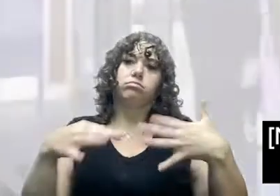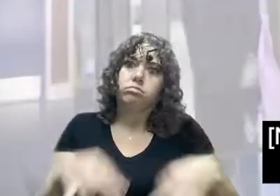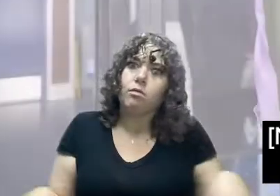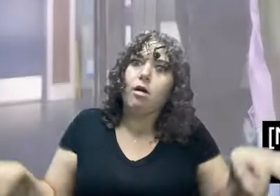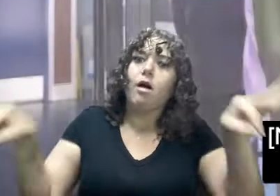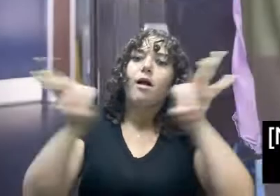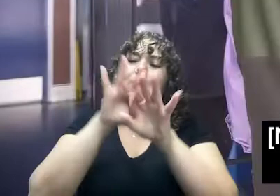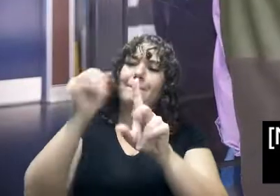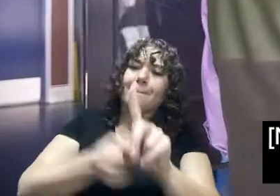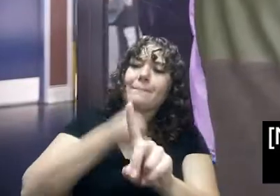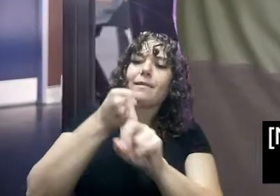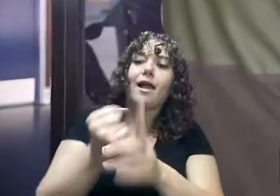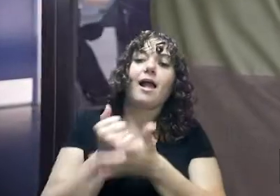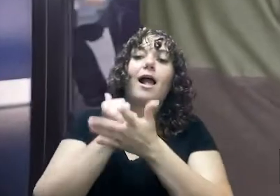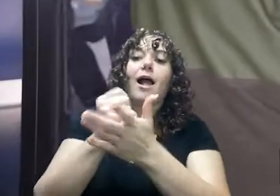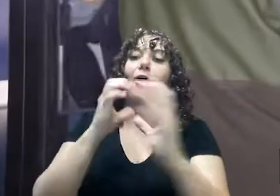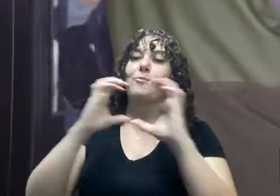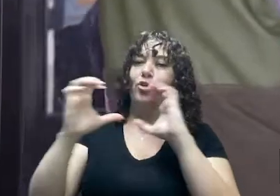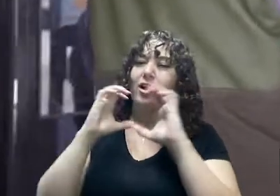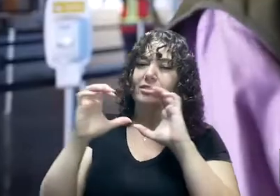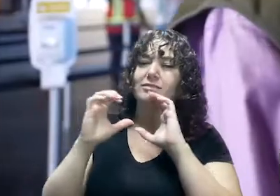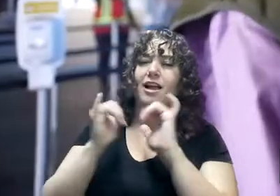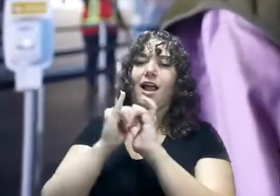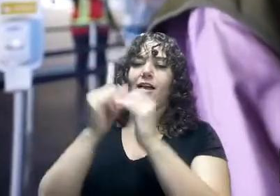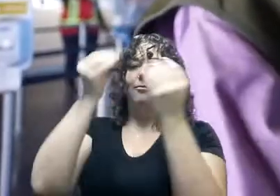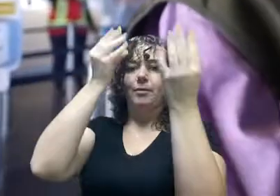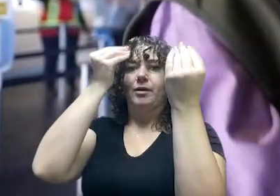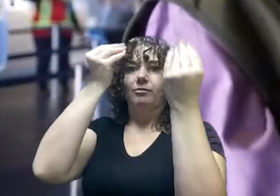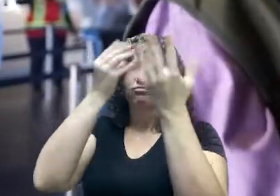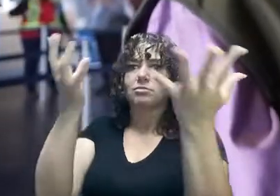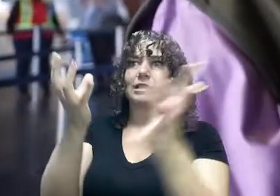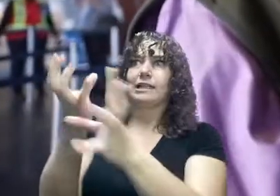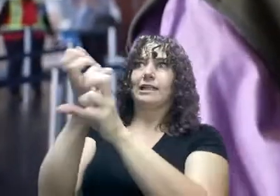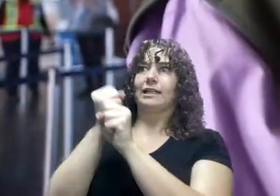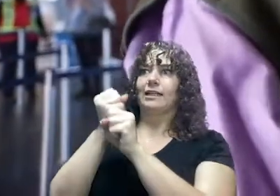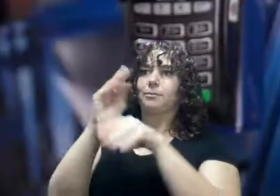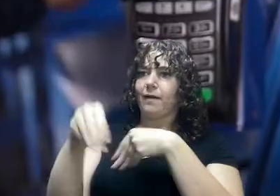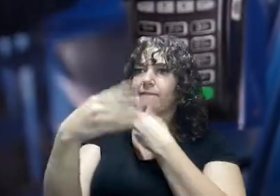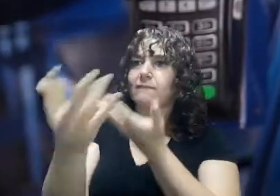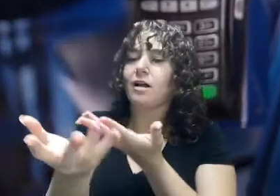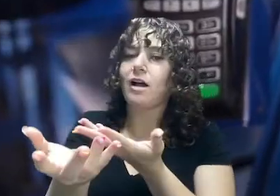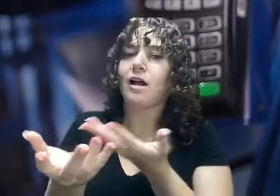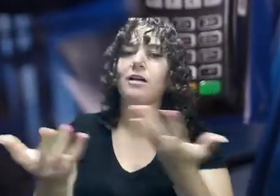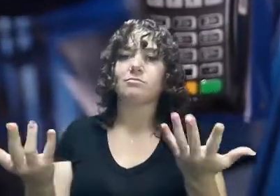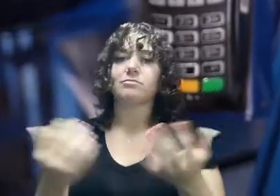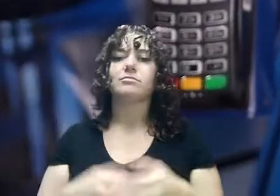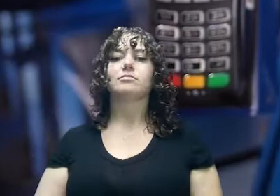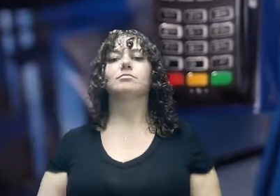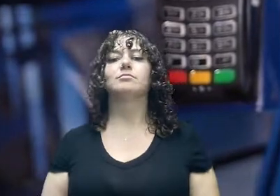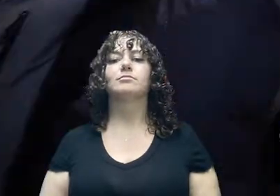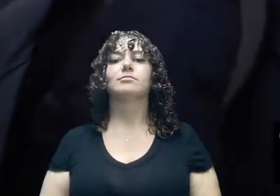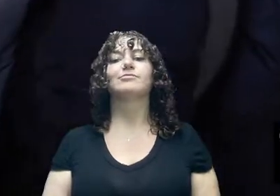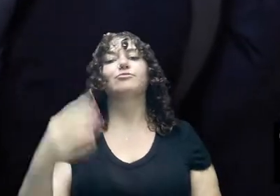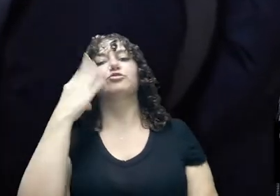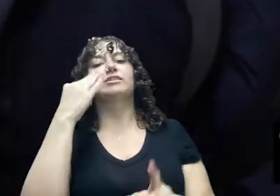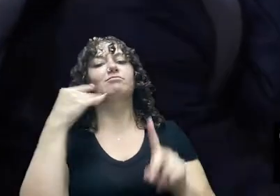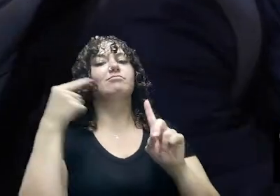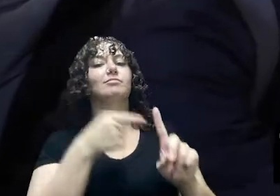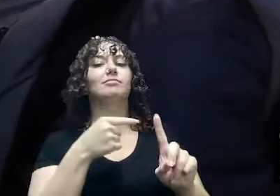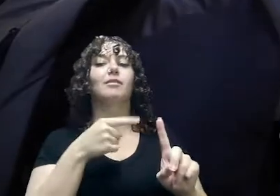Technology can have a significant impact to help with communication on how information is delivered and received.